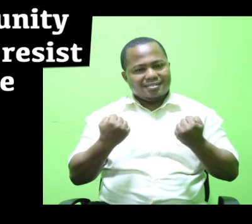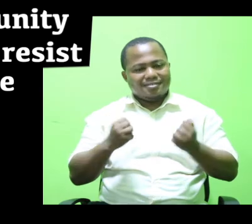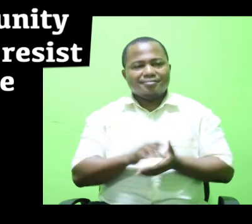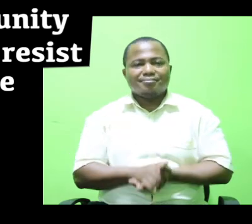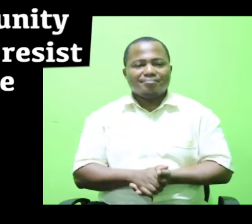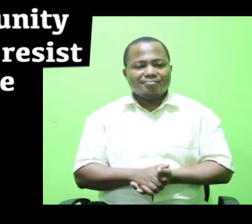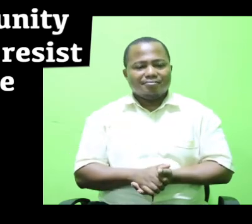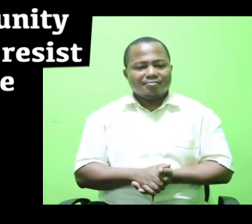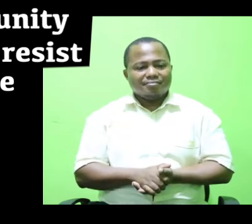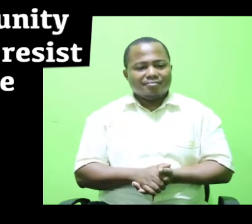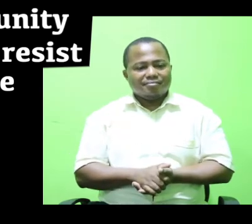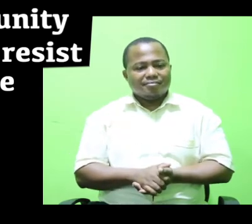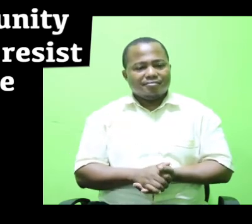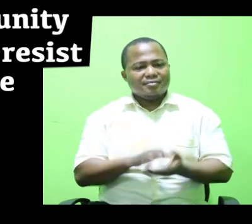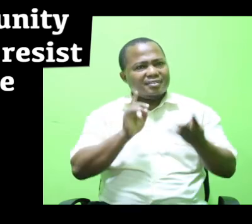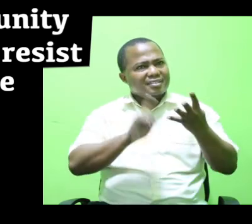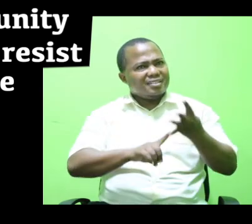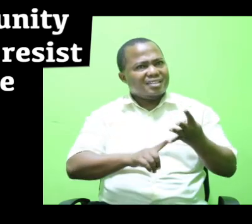Health.